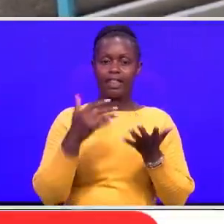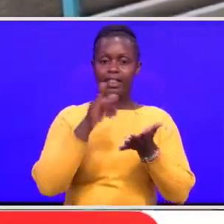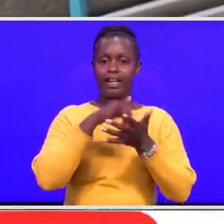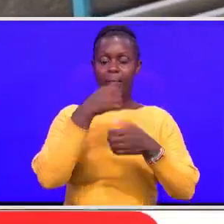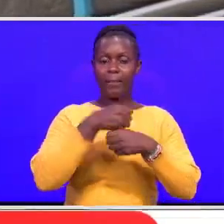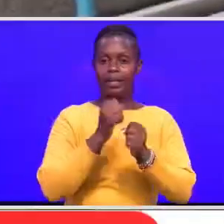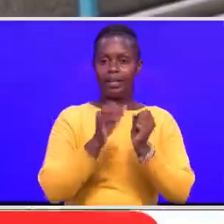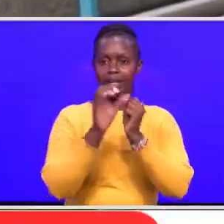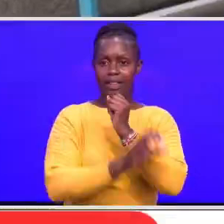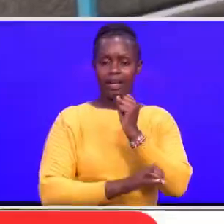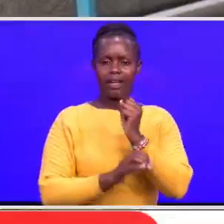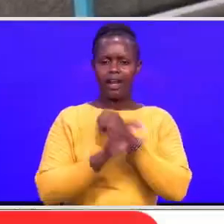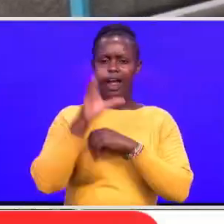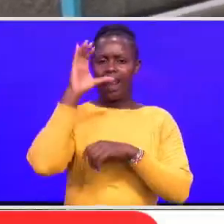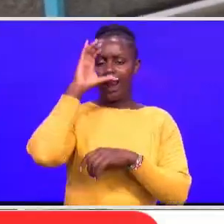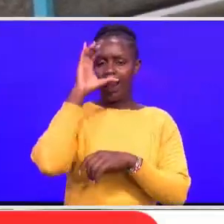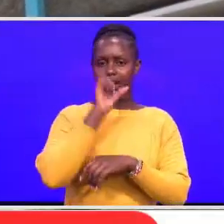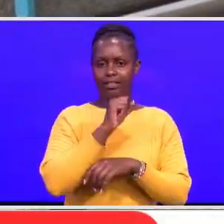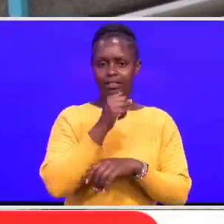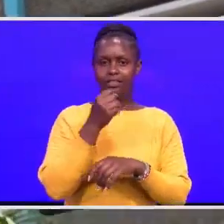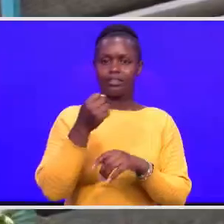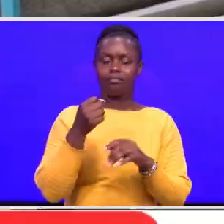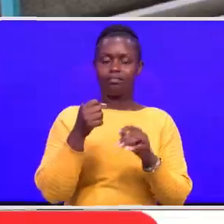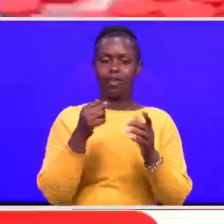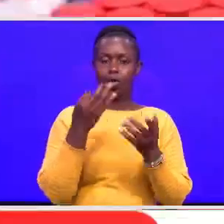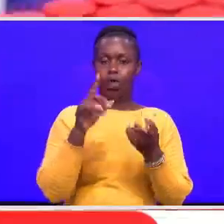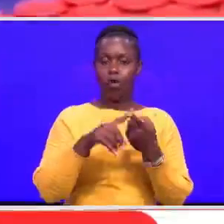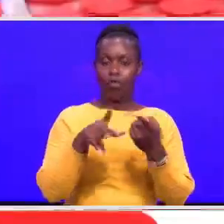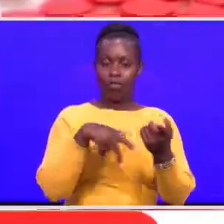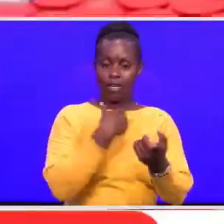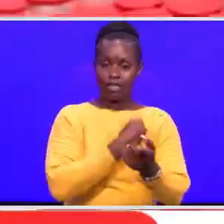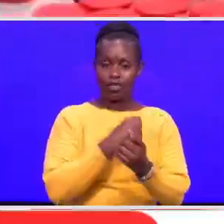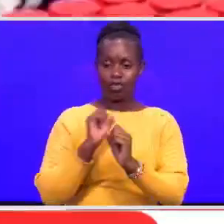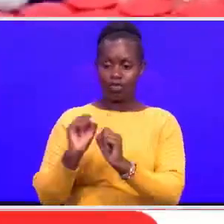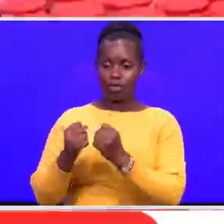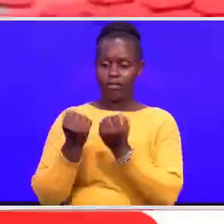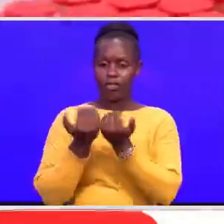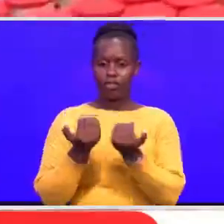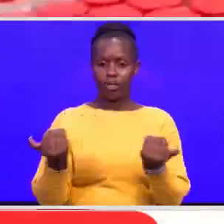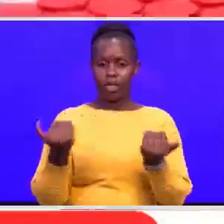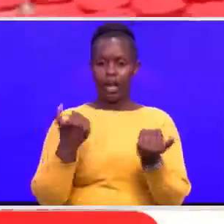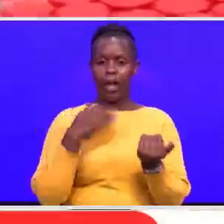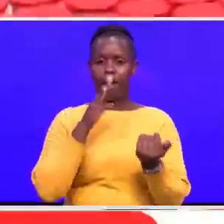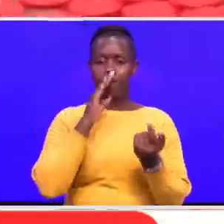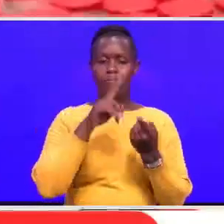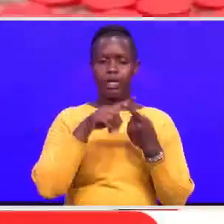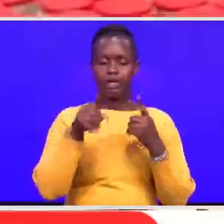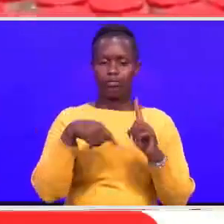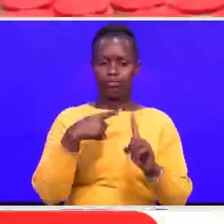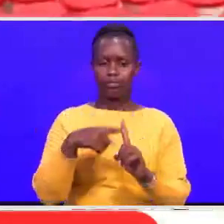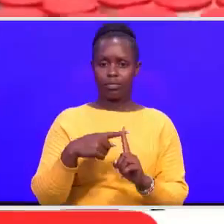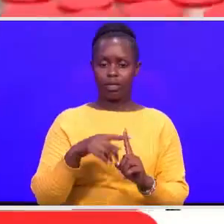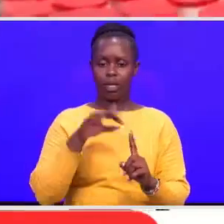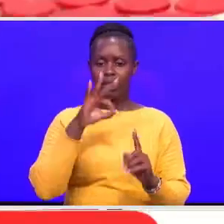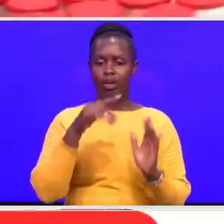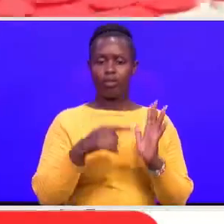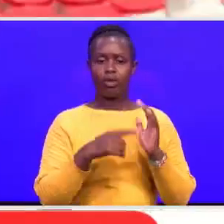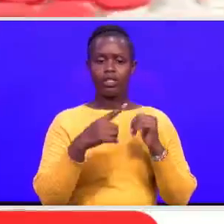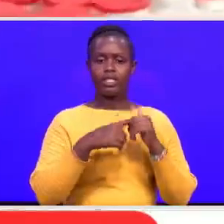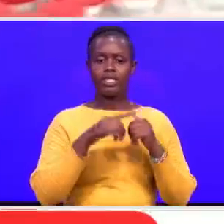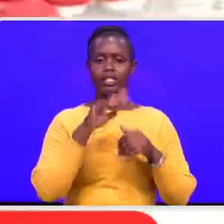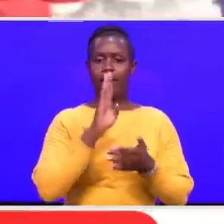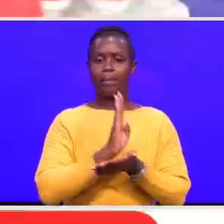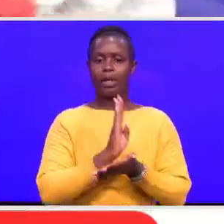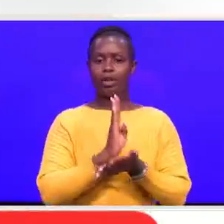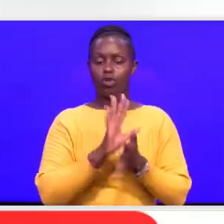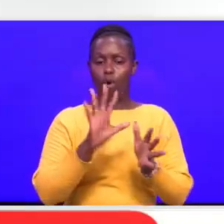of life-saving childhood vaccines in Kenya has been attributed to the 3.6 billion Kenya shillings debt owed to